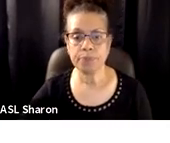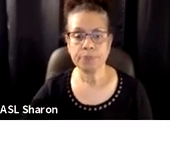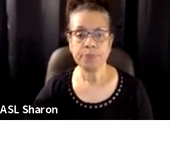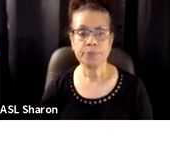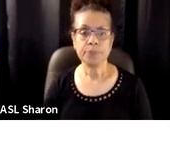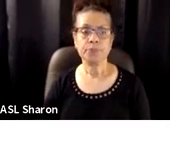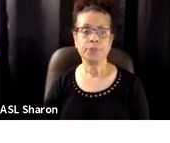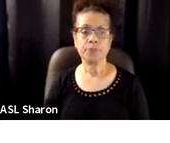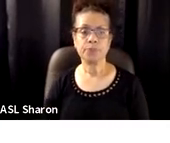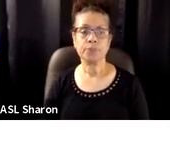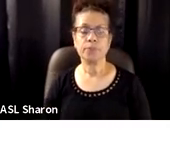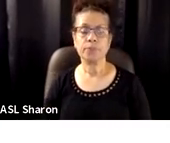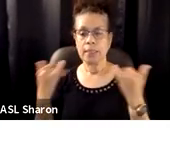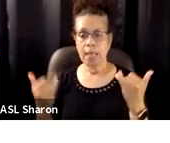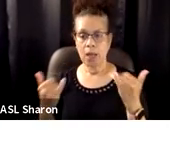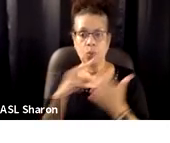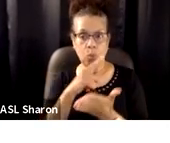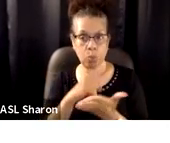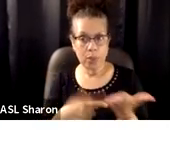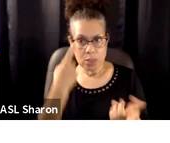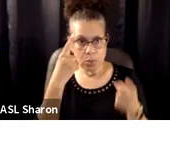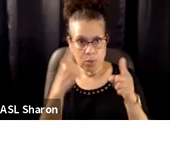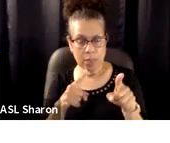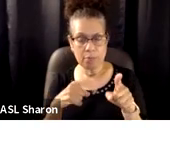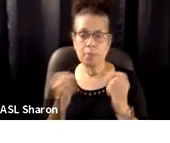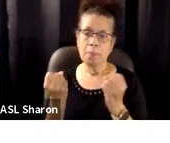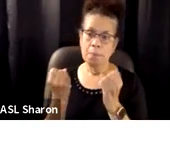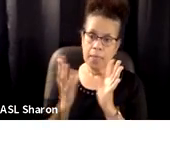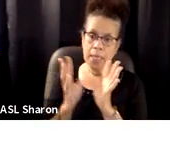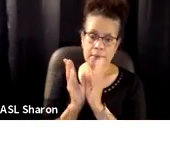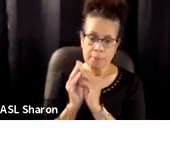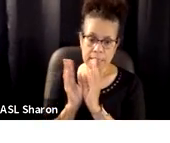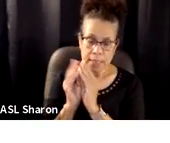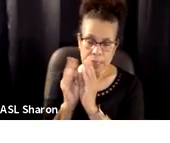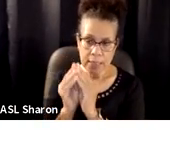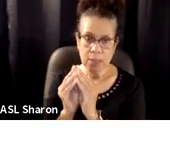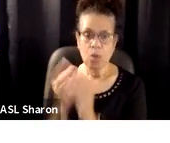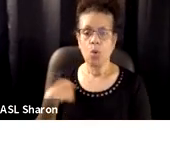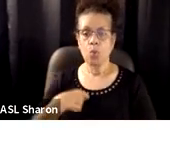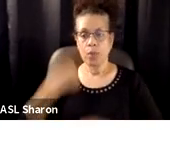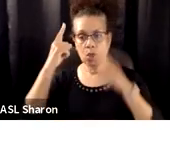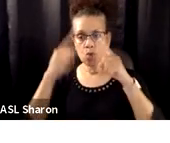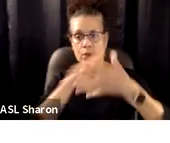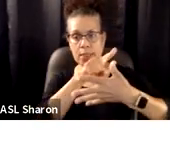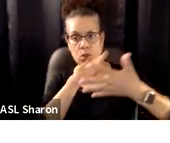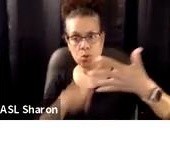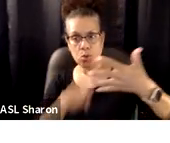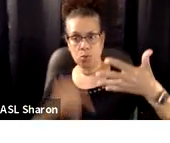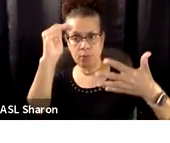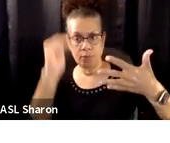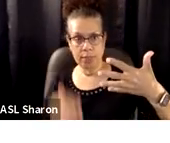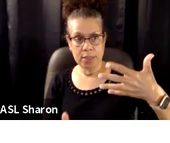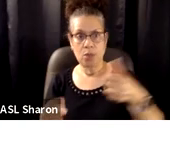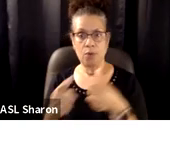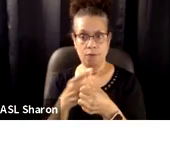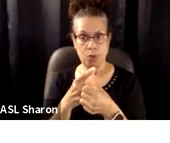moving into the terms of the agreement after multiple bargaining sessions the parties agreed to the following safety measures first all